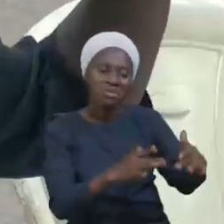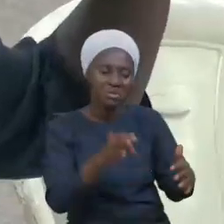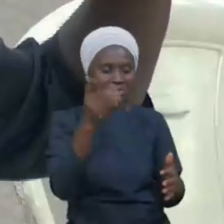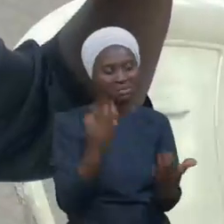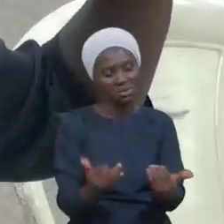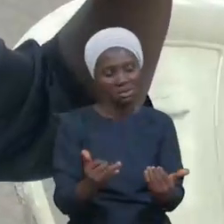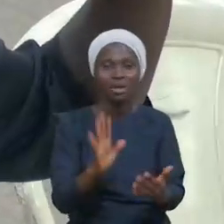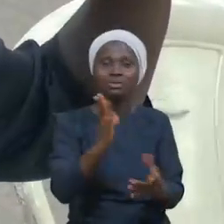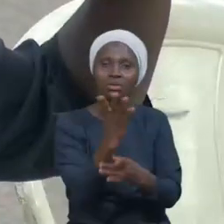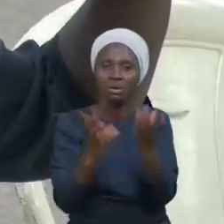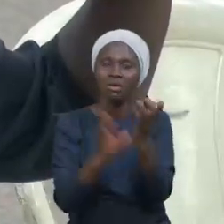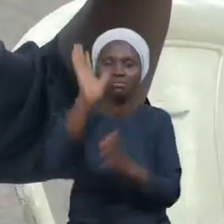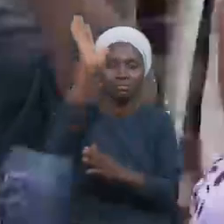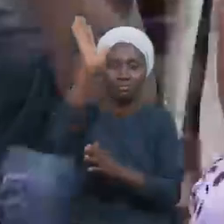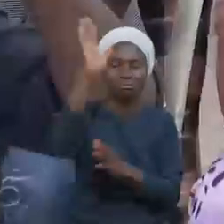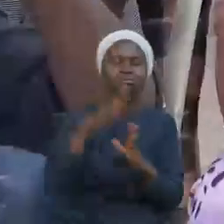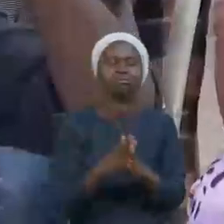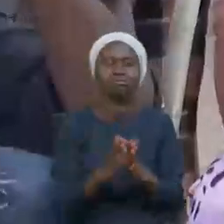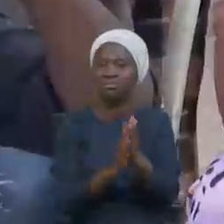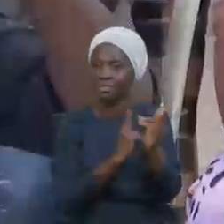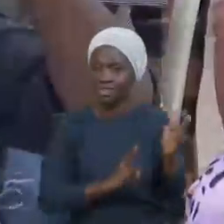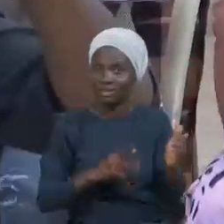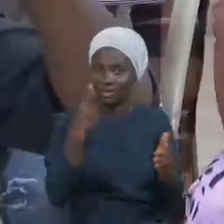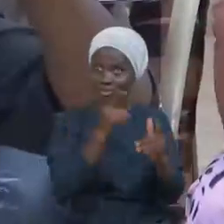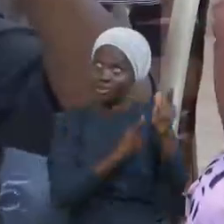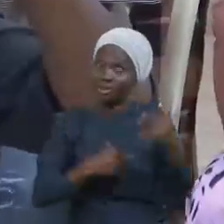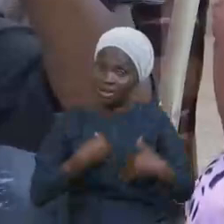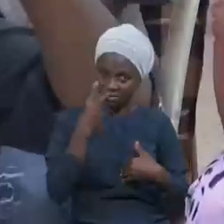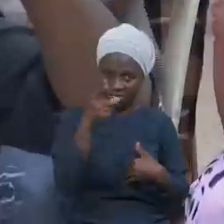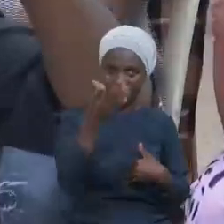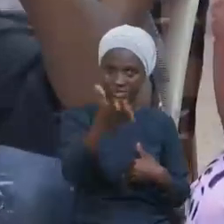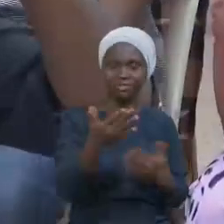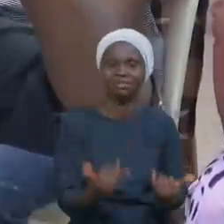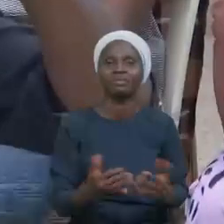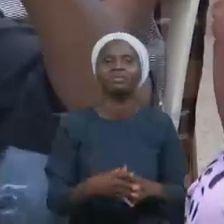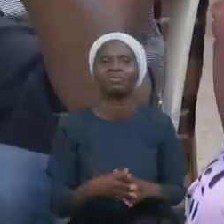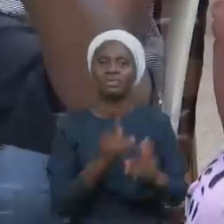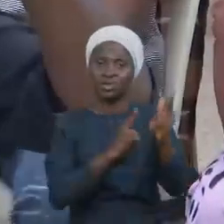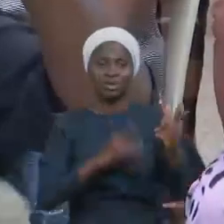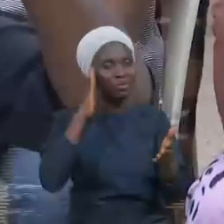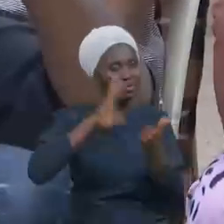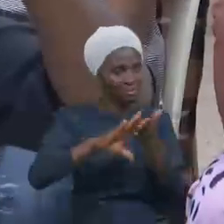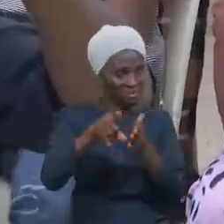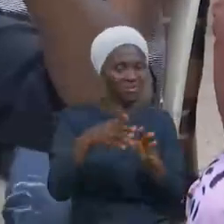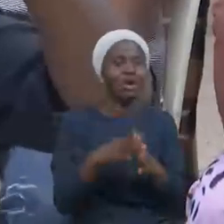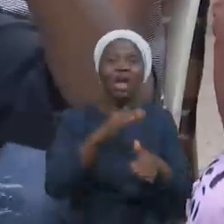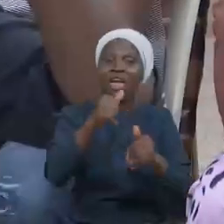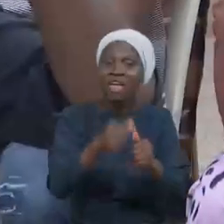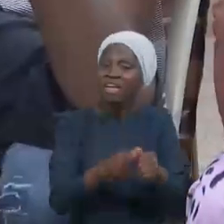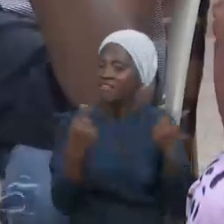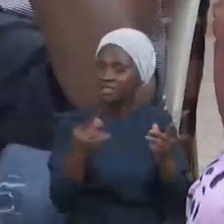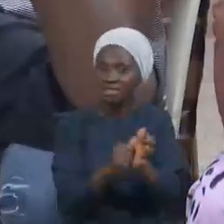hand. Praise the Lord. The Lord has seen you there, and the Lord will forgive every sin you